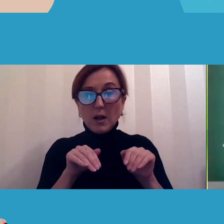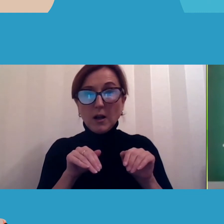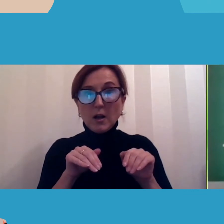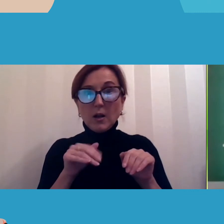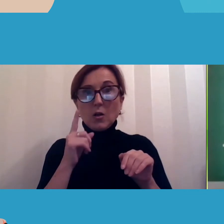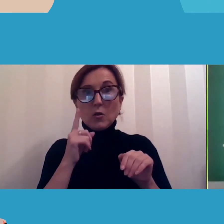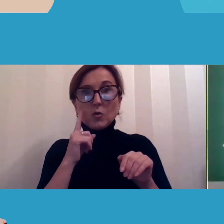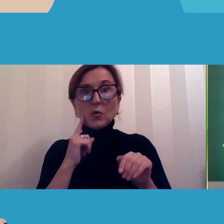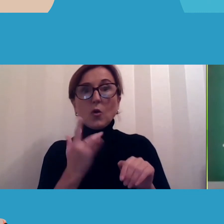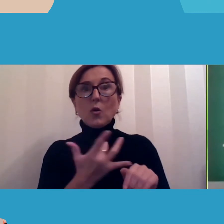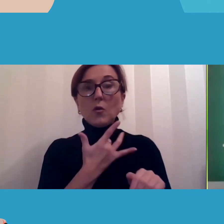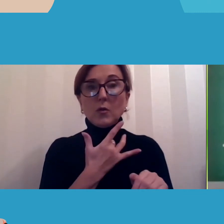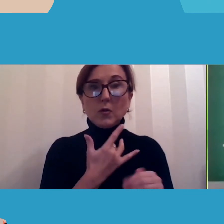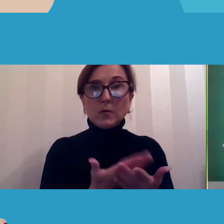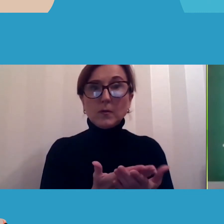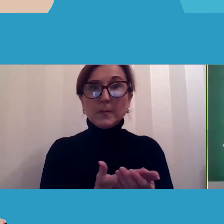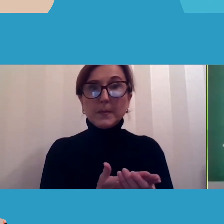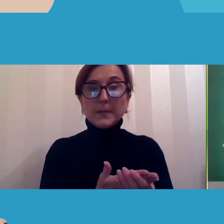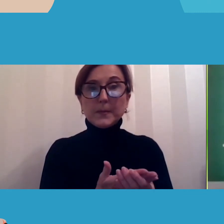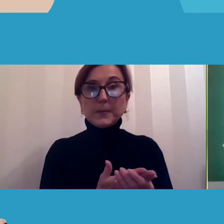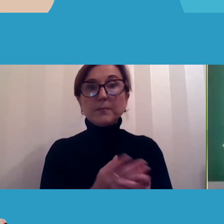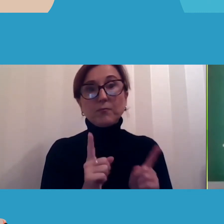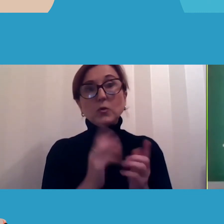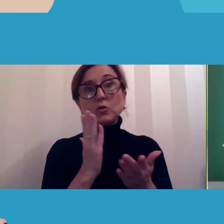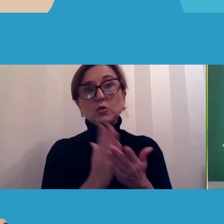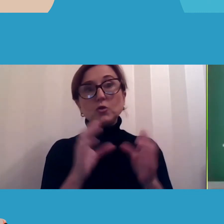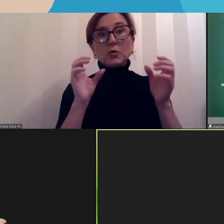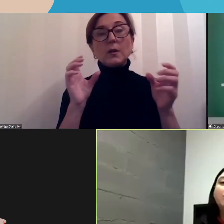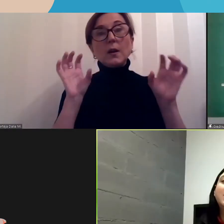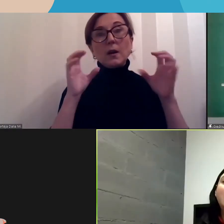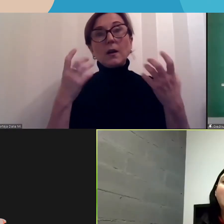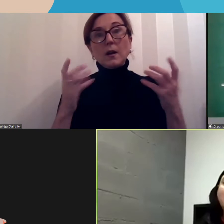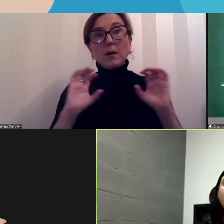on certain prejudices or bias.